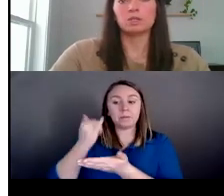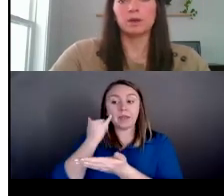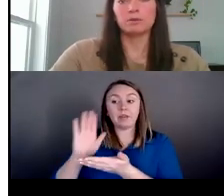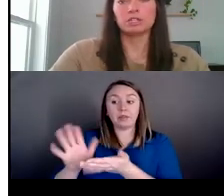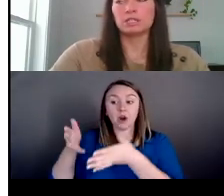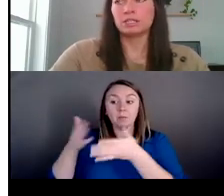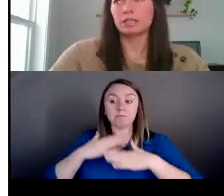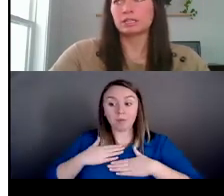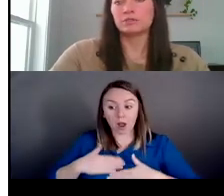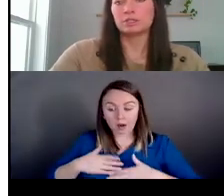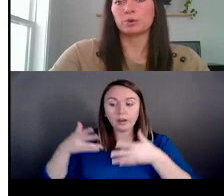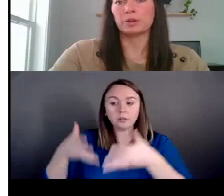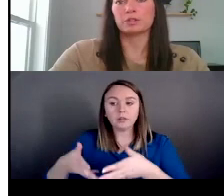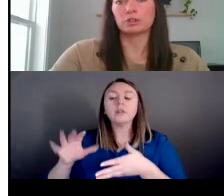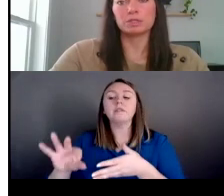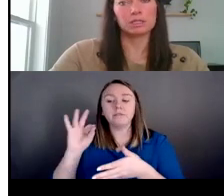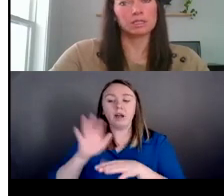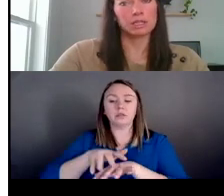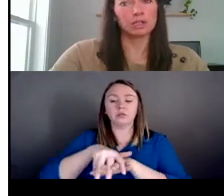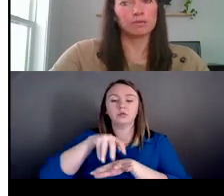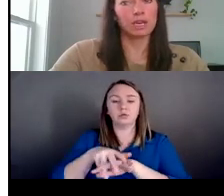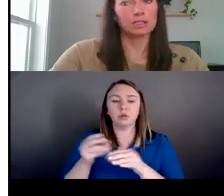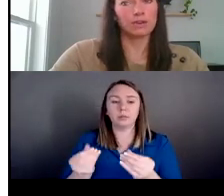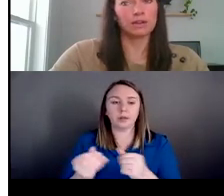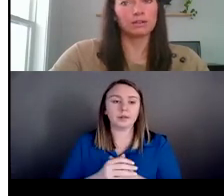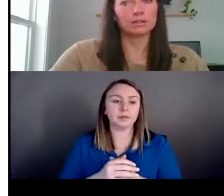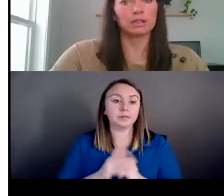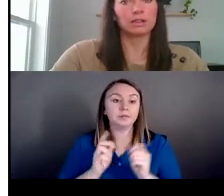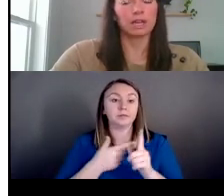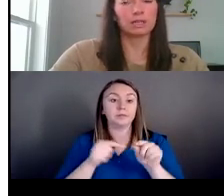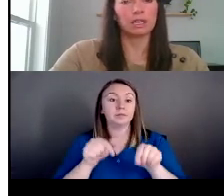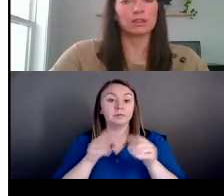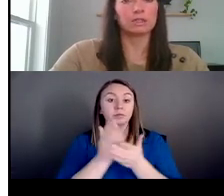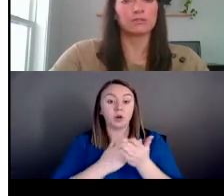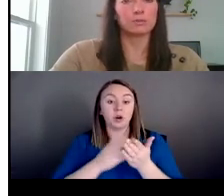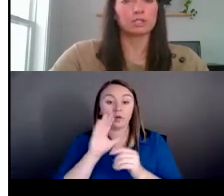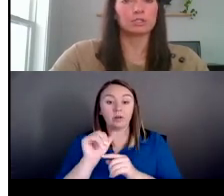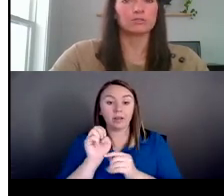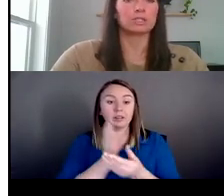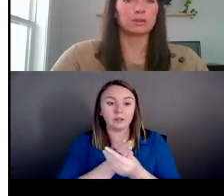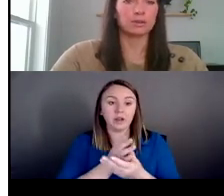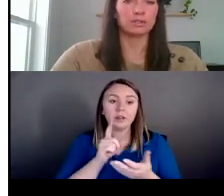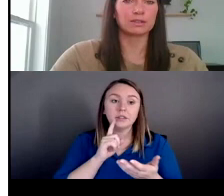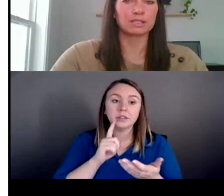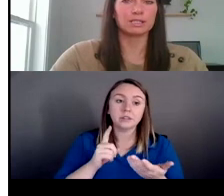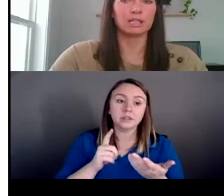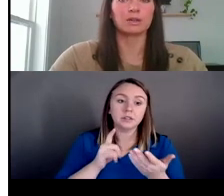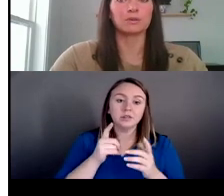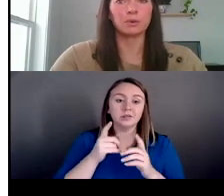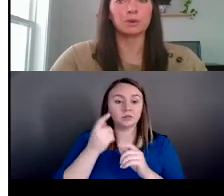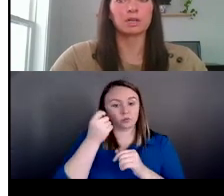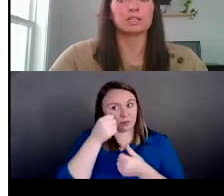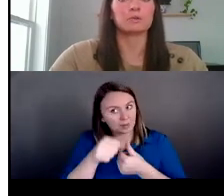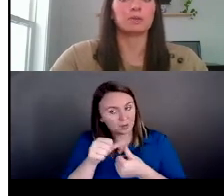So once published, this data is visible in the circumstances section of the case file. And again, this information is from December 2018 and